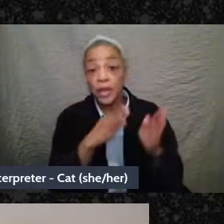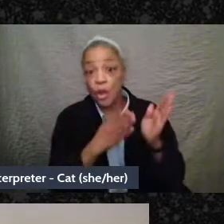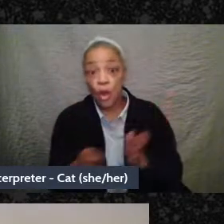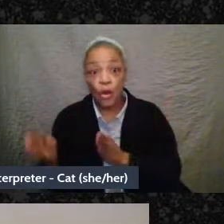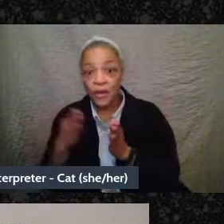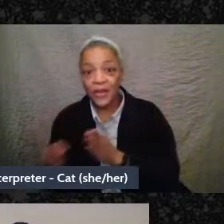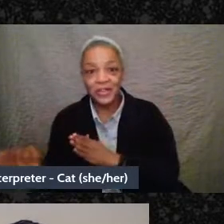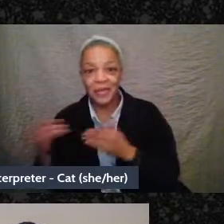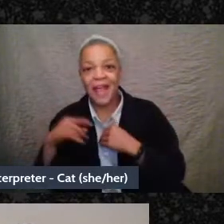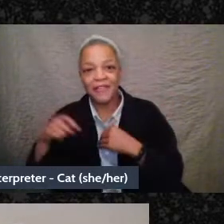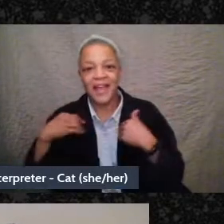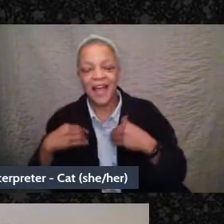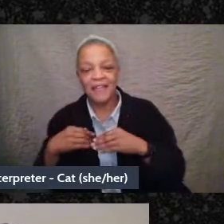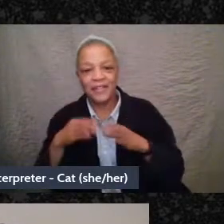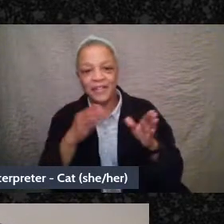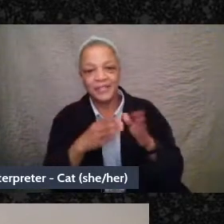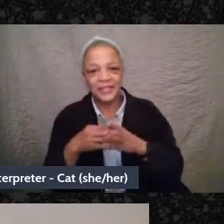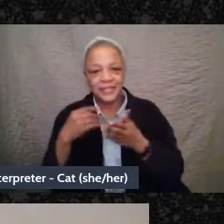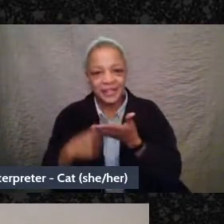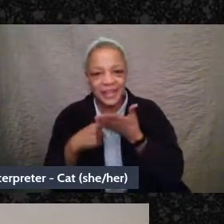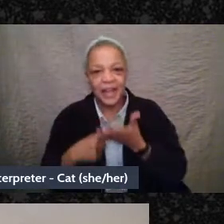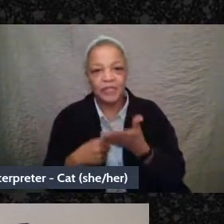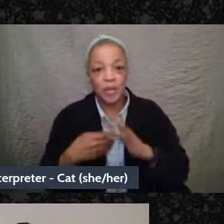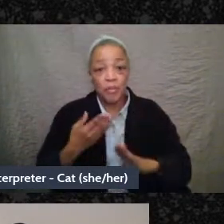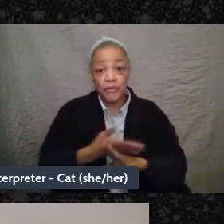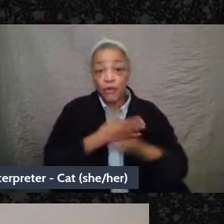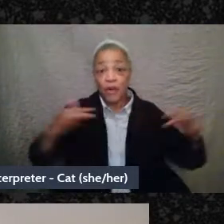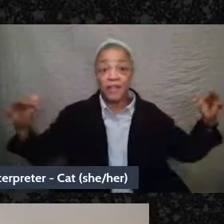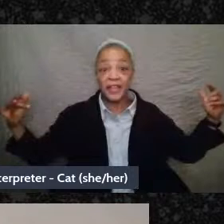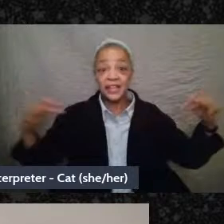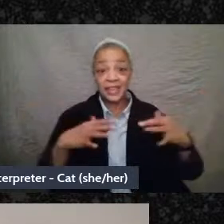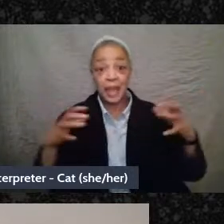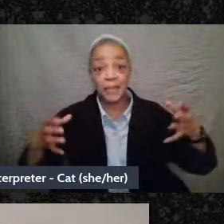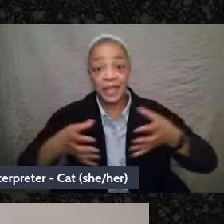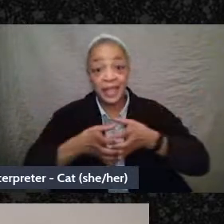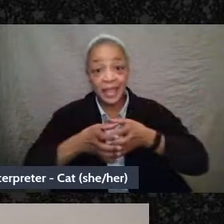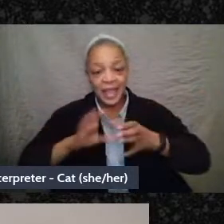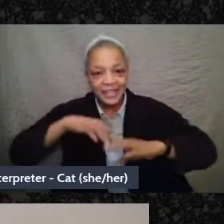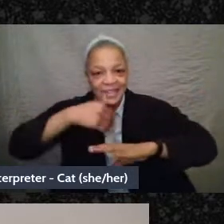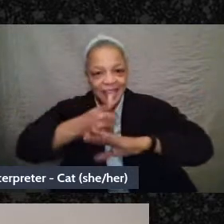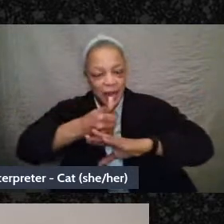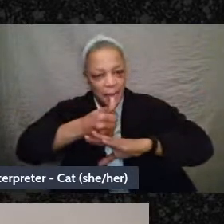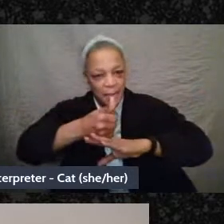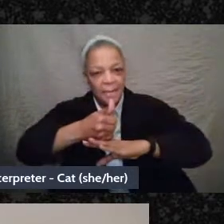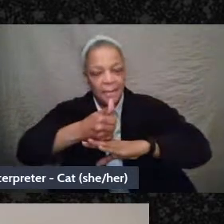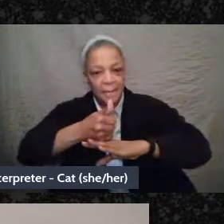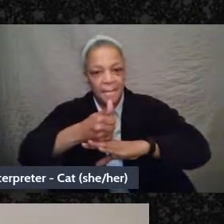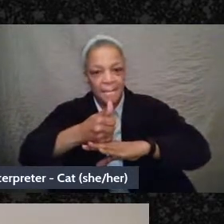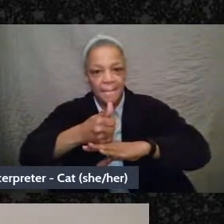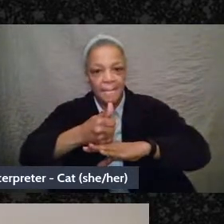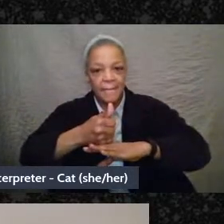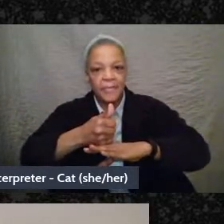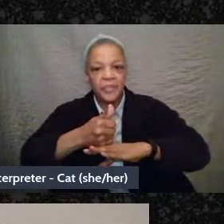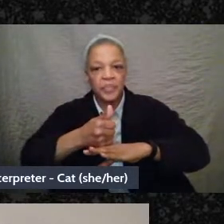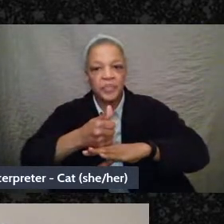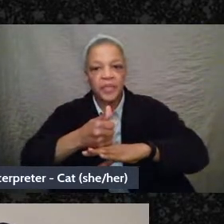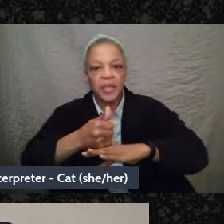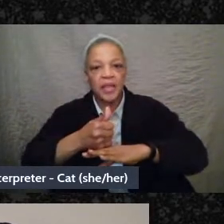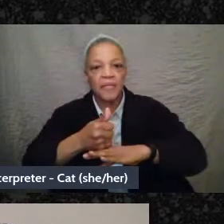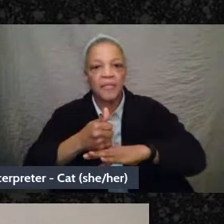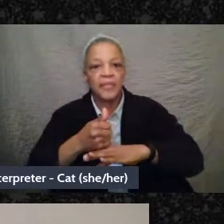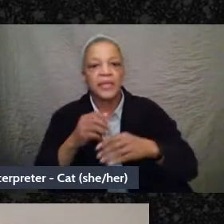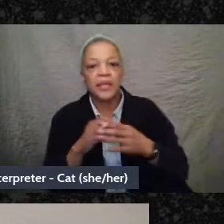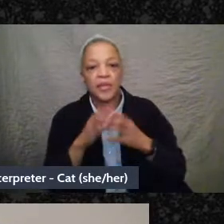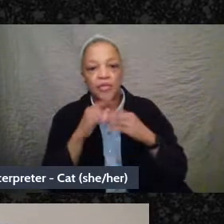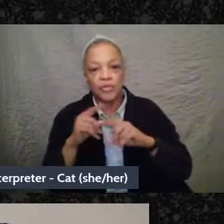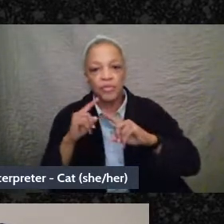have conversations prior to the assembly and set the framework so that it acts or and responds in